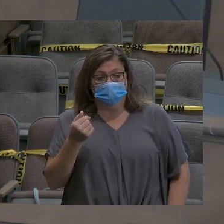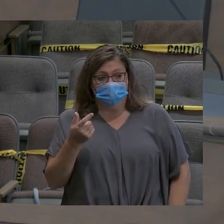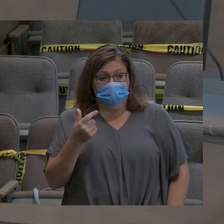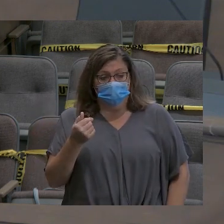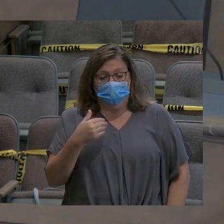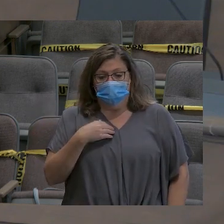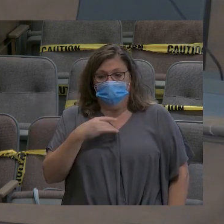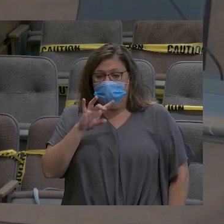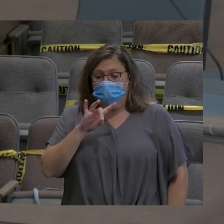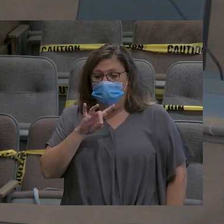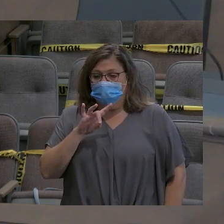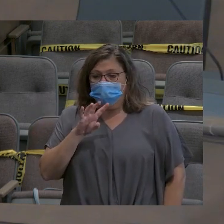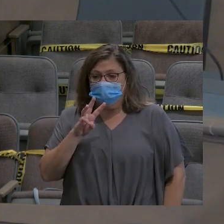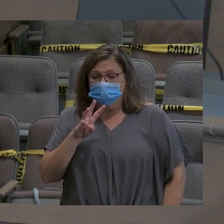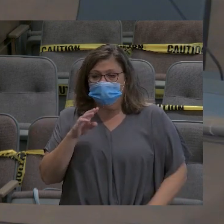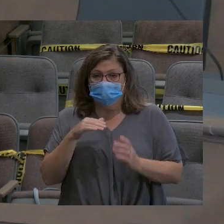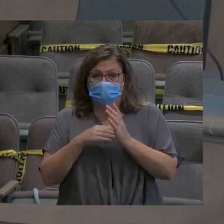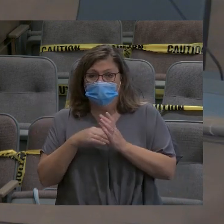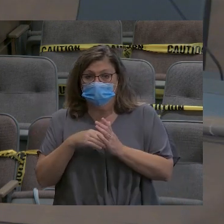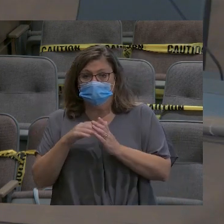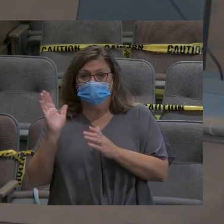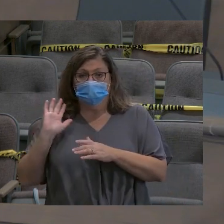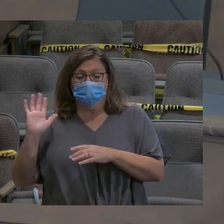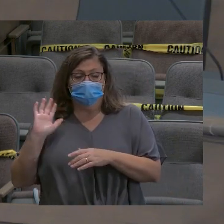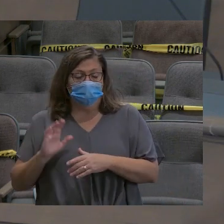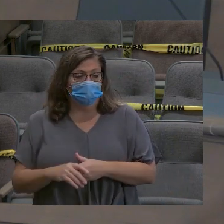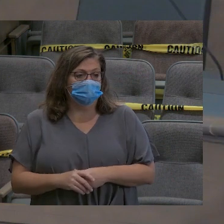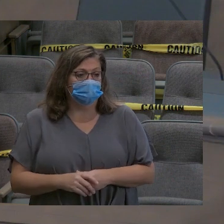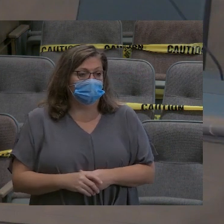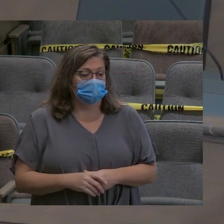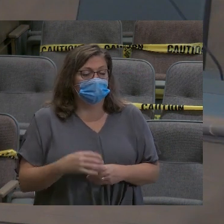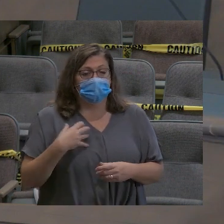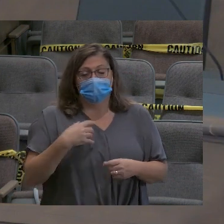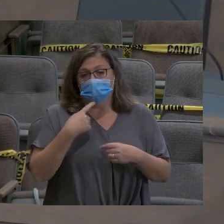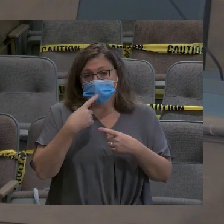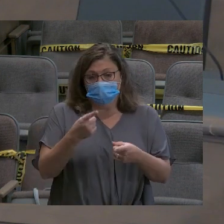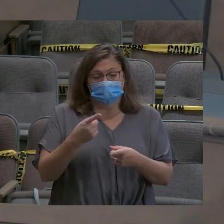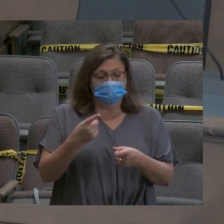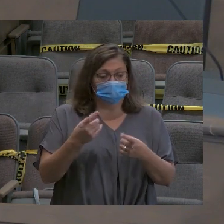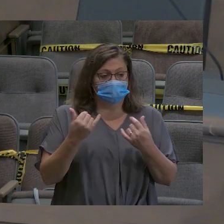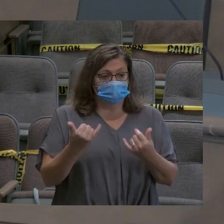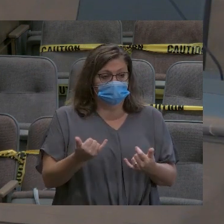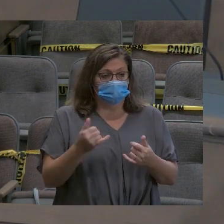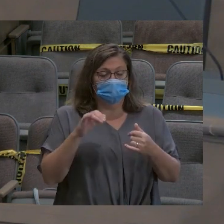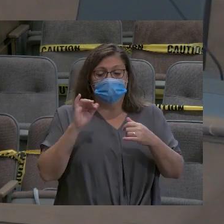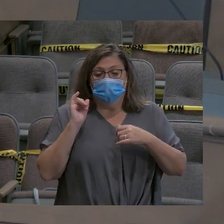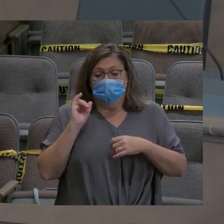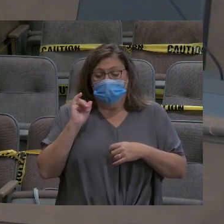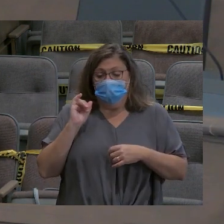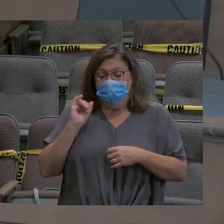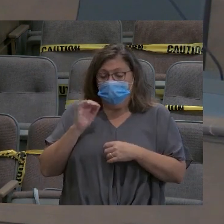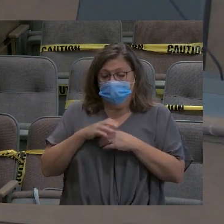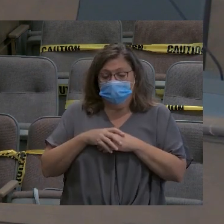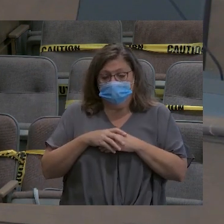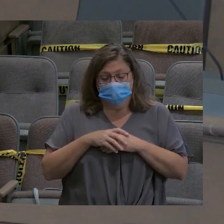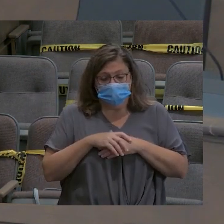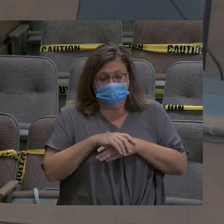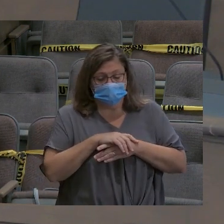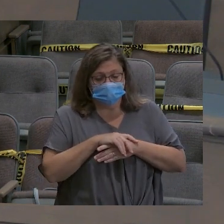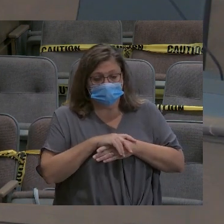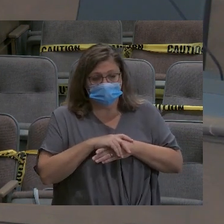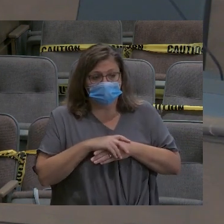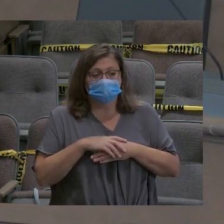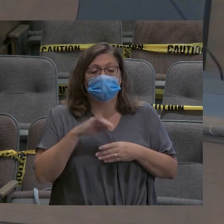186,352 cases. Now, let me give you some numbers. That's more than 1,000 new cases each